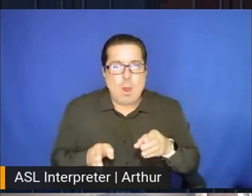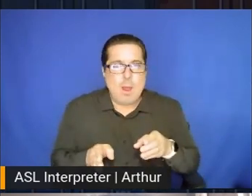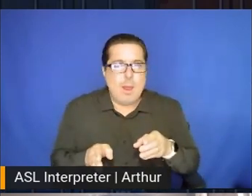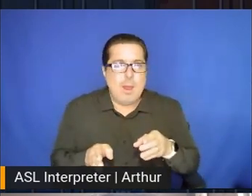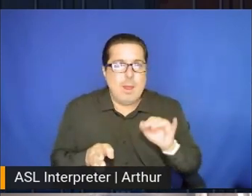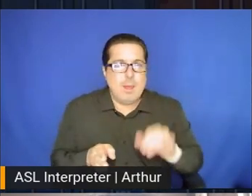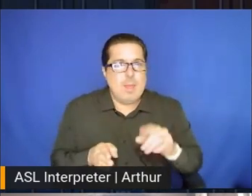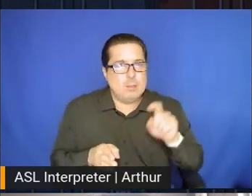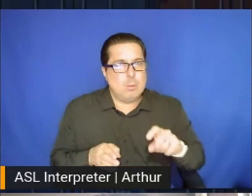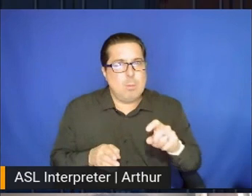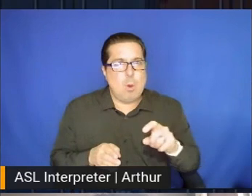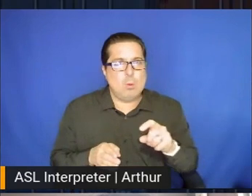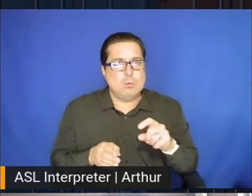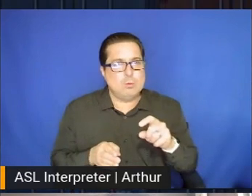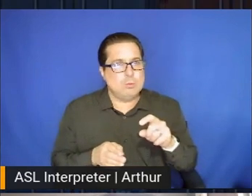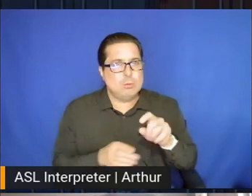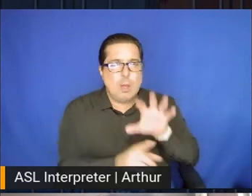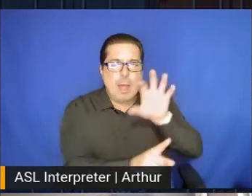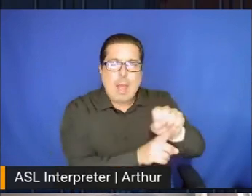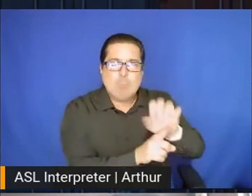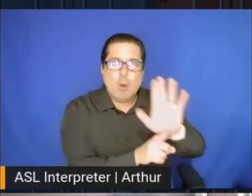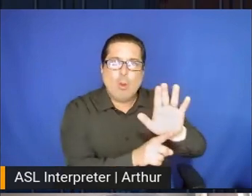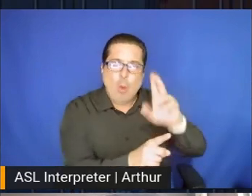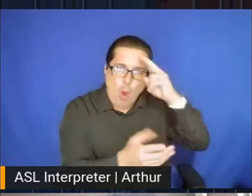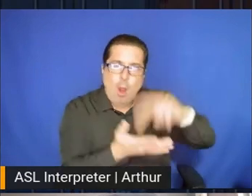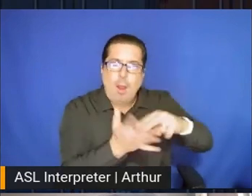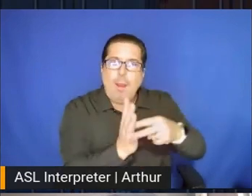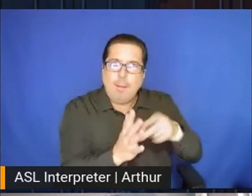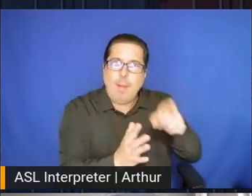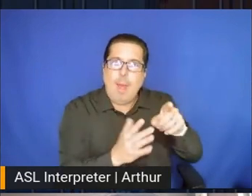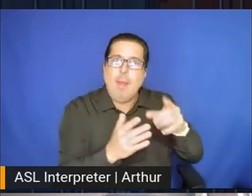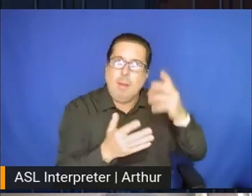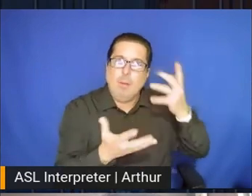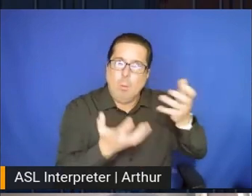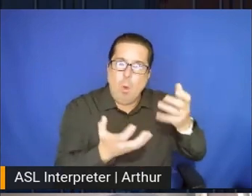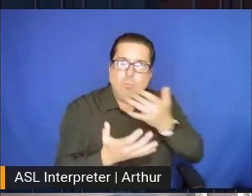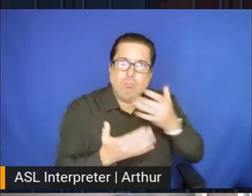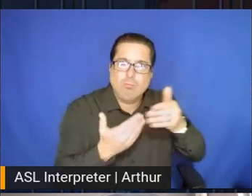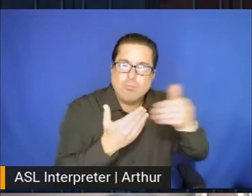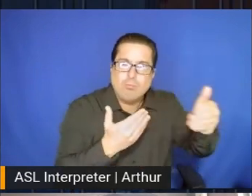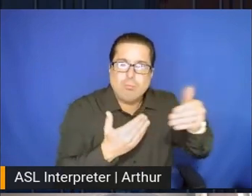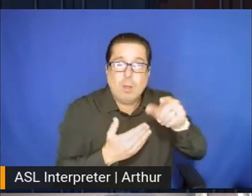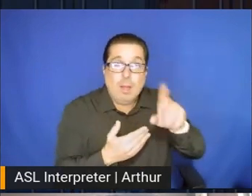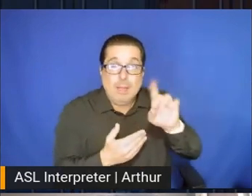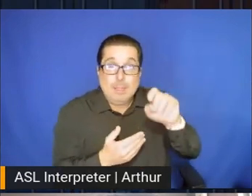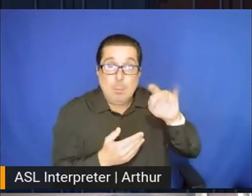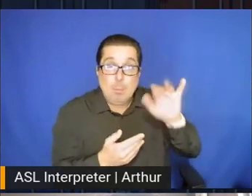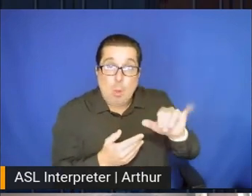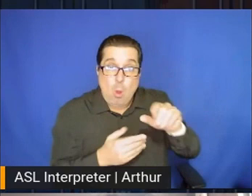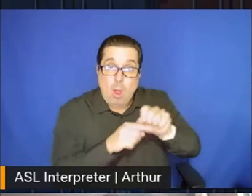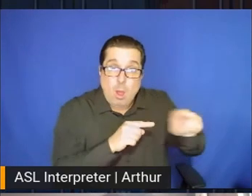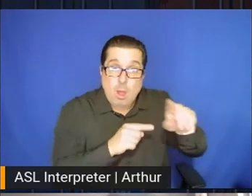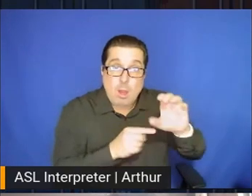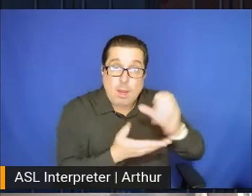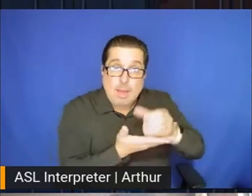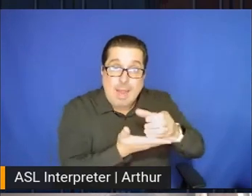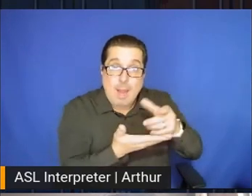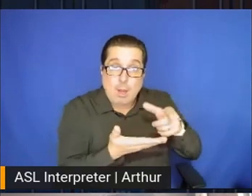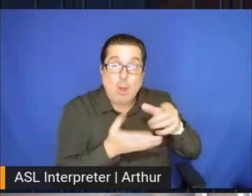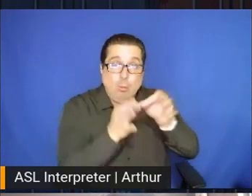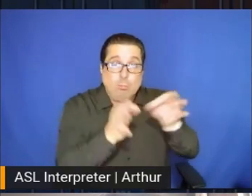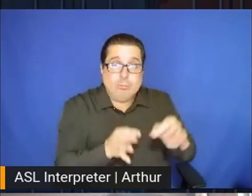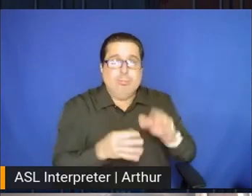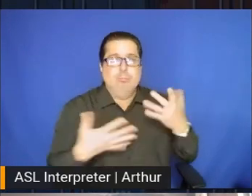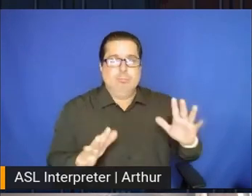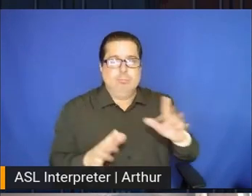to capture your intent. So if your intent is simply to deploy an Nginx container, that's all you should be defining. You shouldn't have to